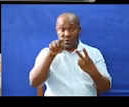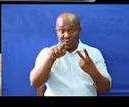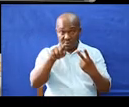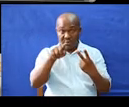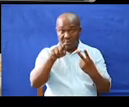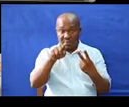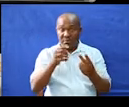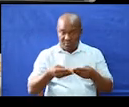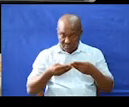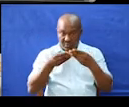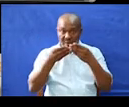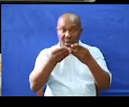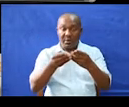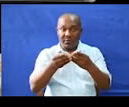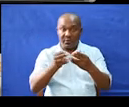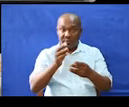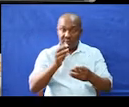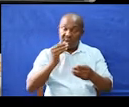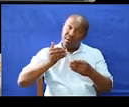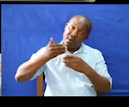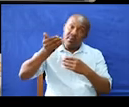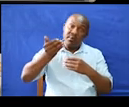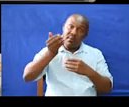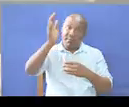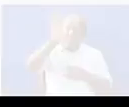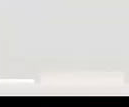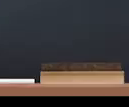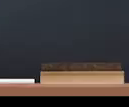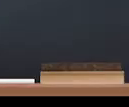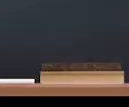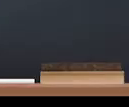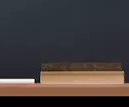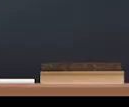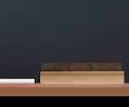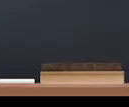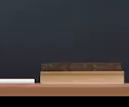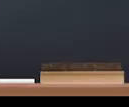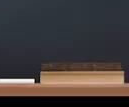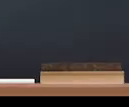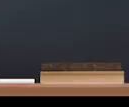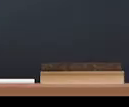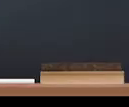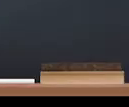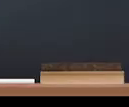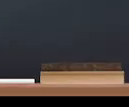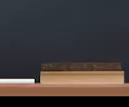I leave you till next time. Bye.